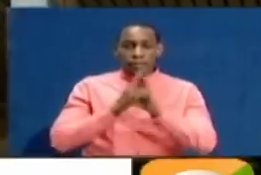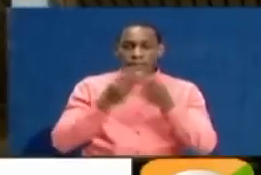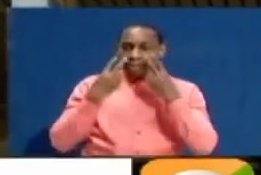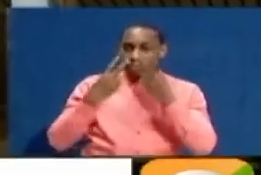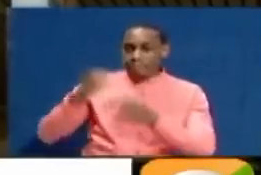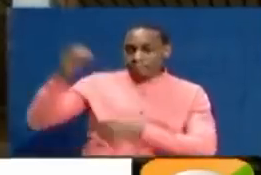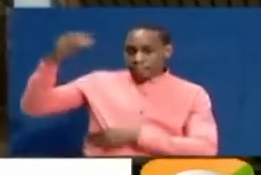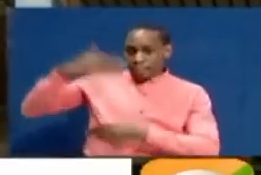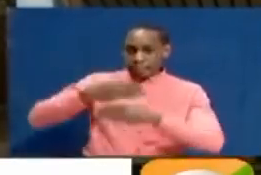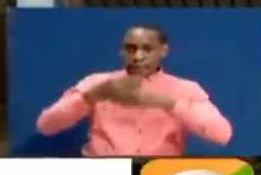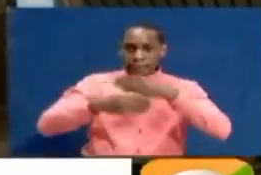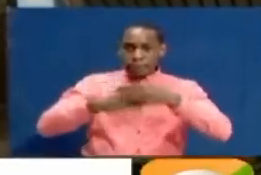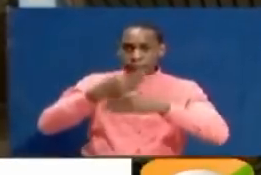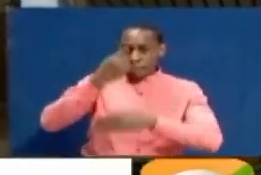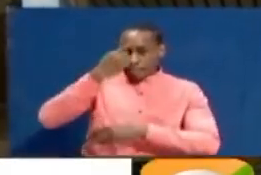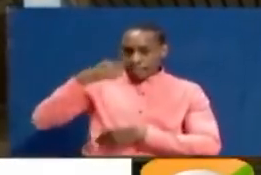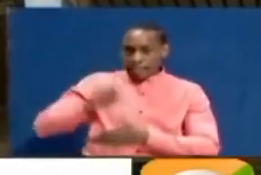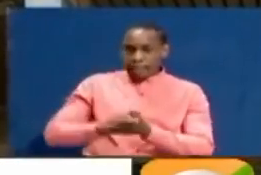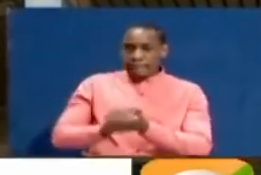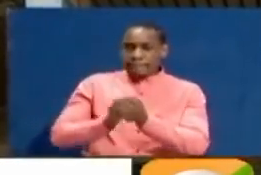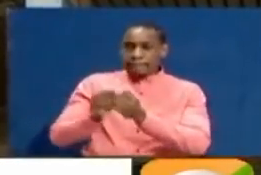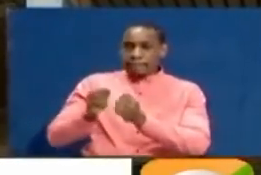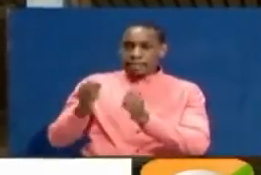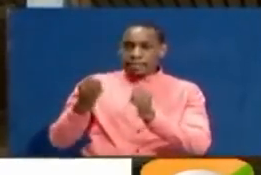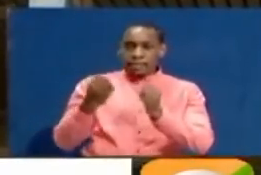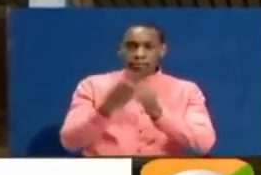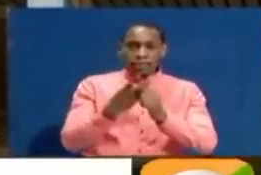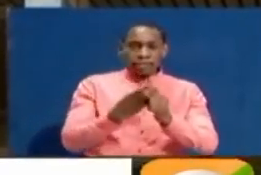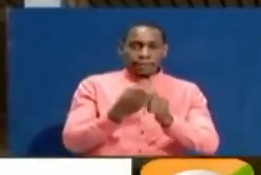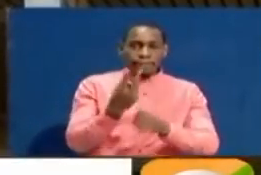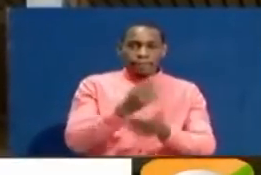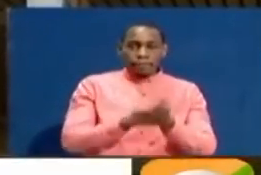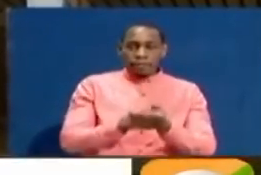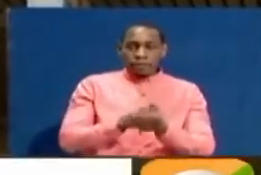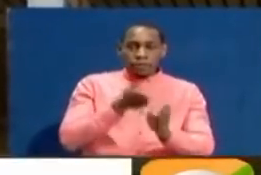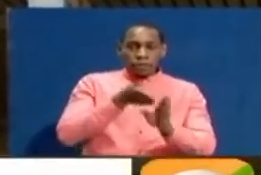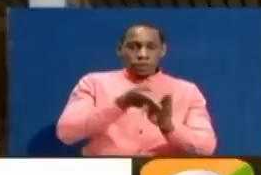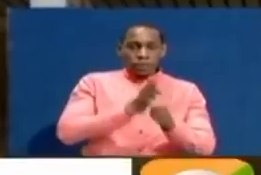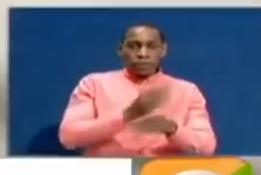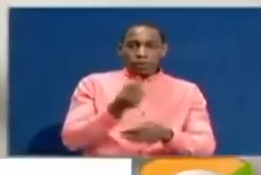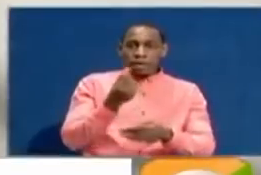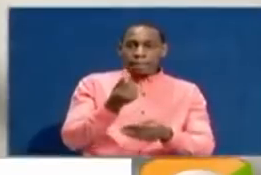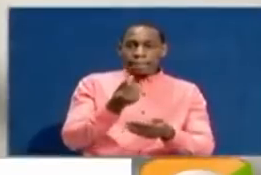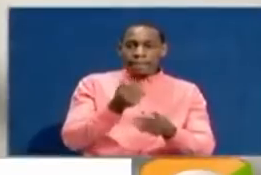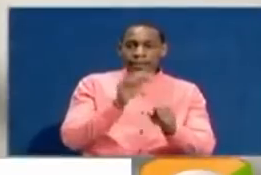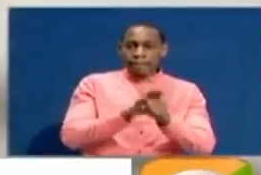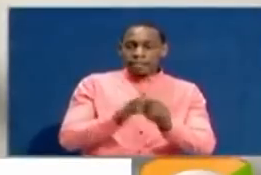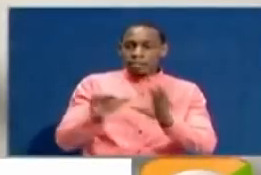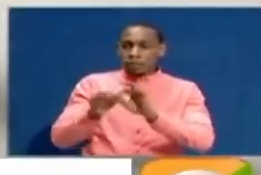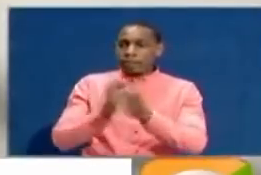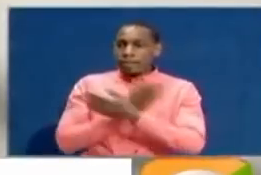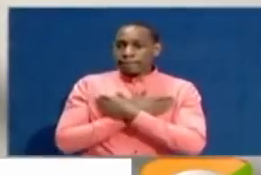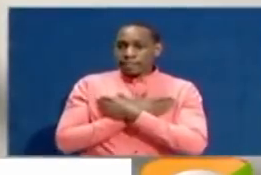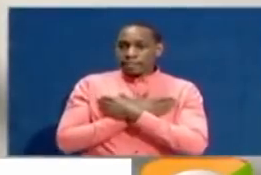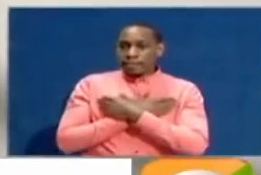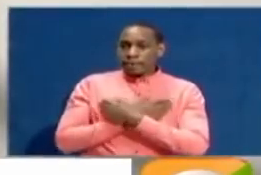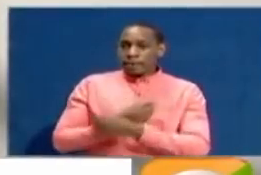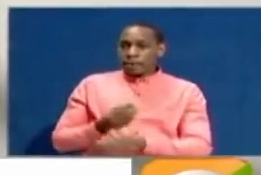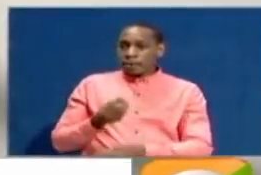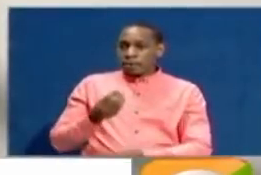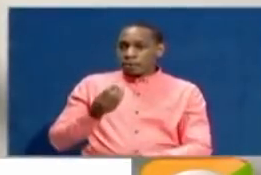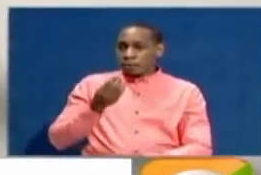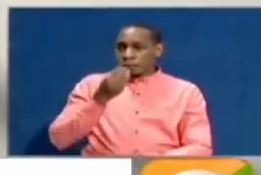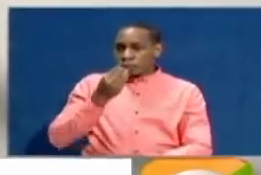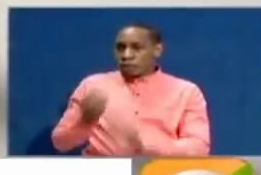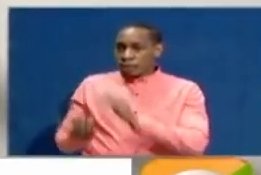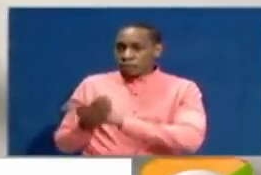Stima Plaza in Ngara Friday, 12 February, having left with a large amount of money. Then she joined her friends for breakfast, after